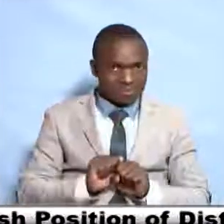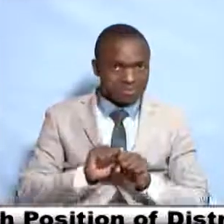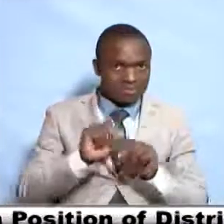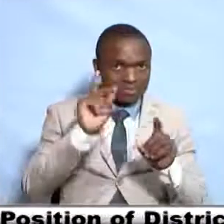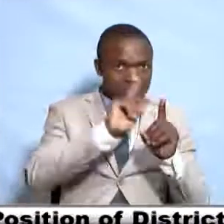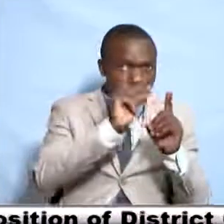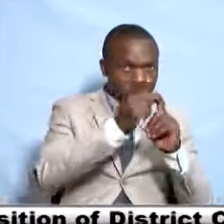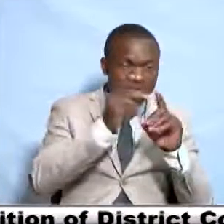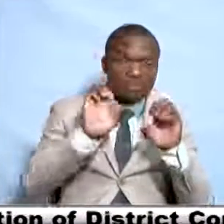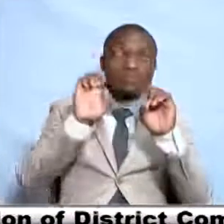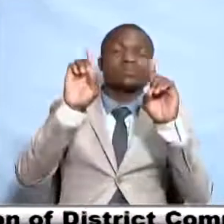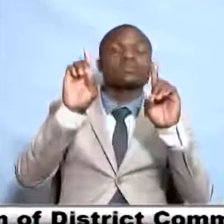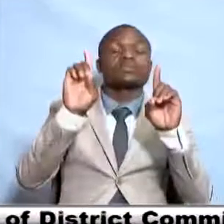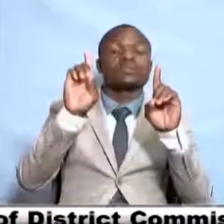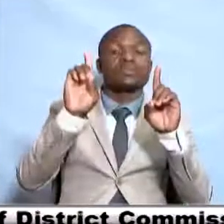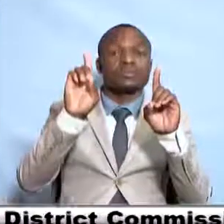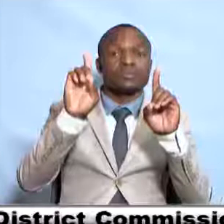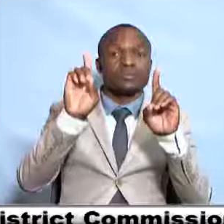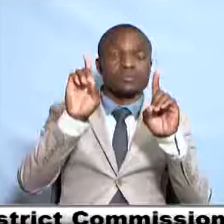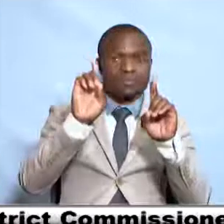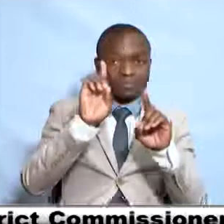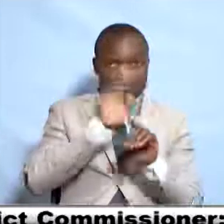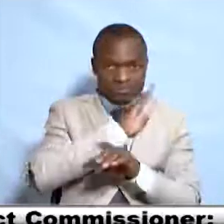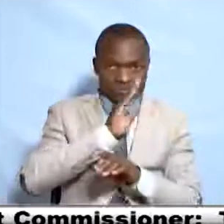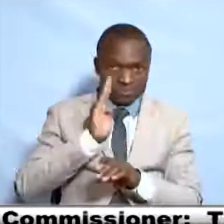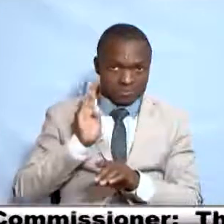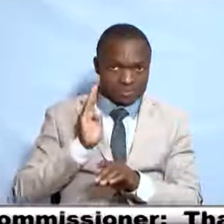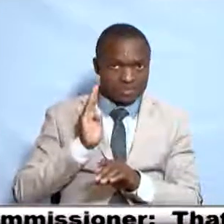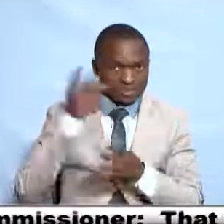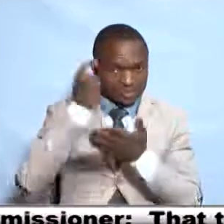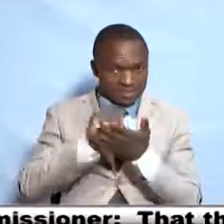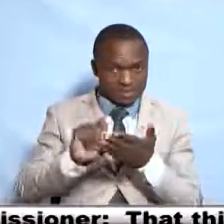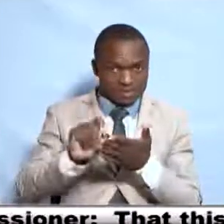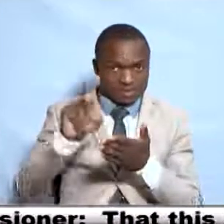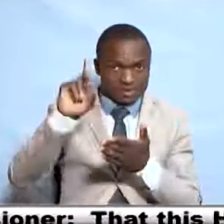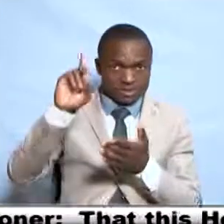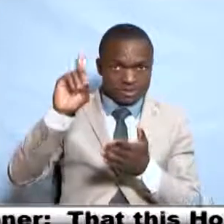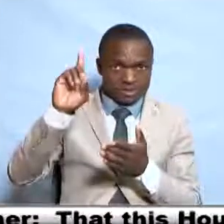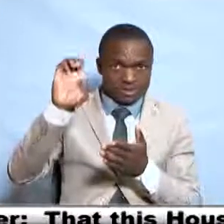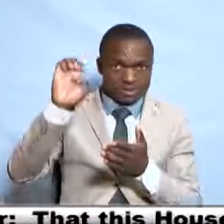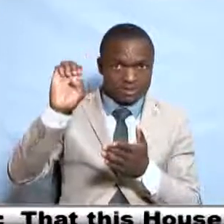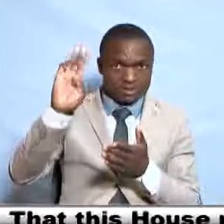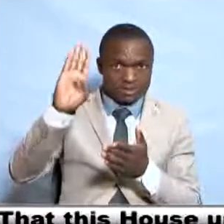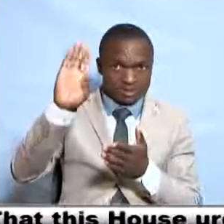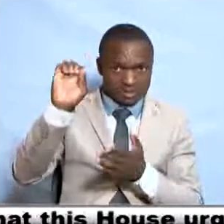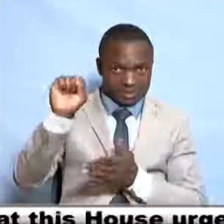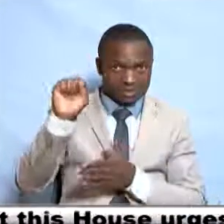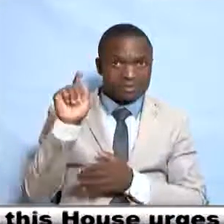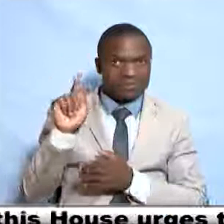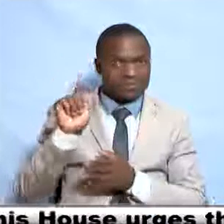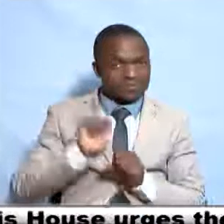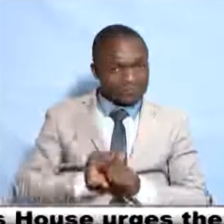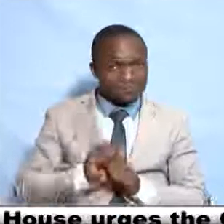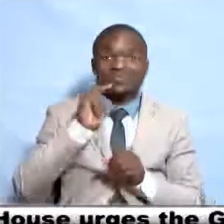district education board secretary, Mr. Speaker. The district education board secretary, who we call the DEBS,